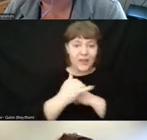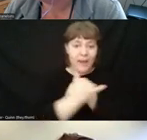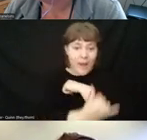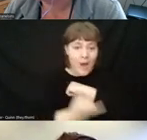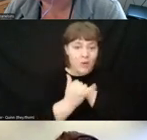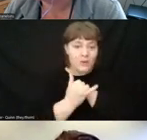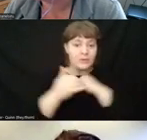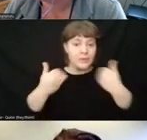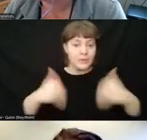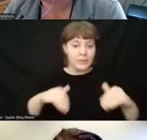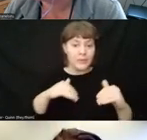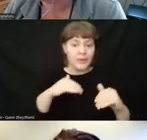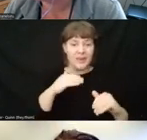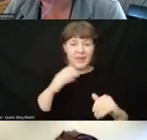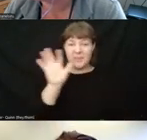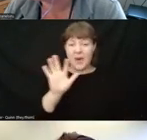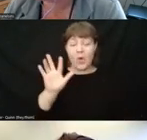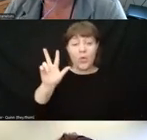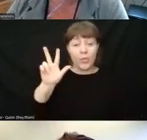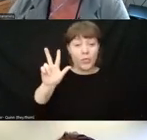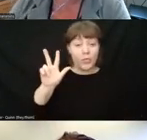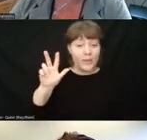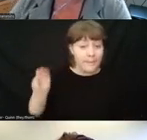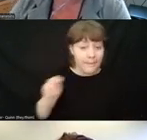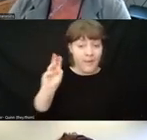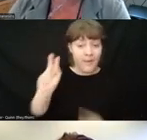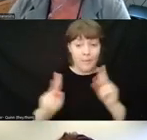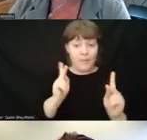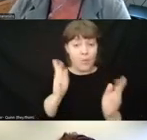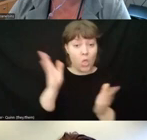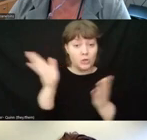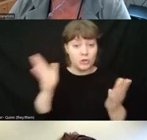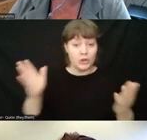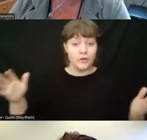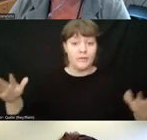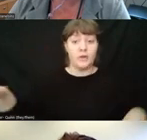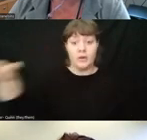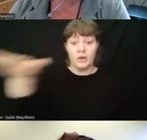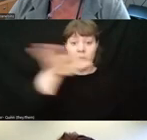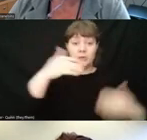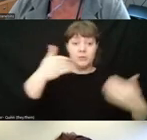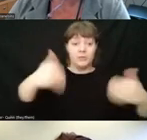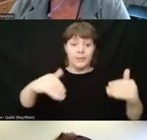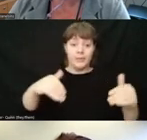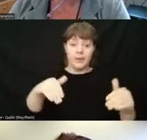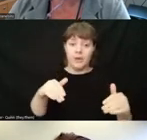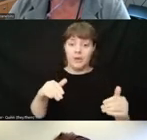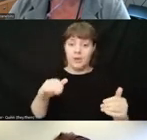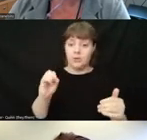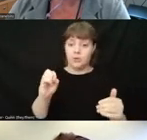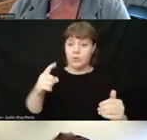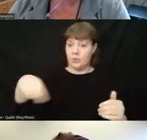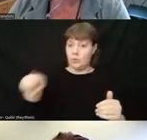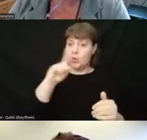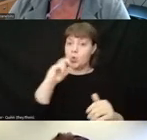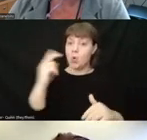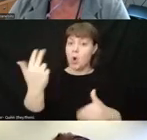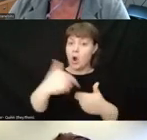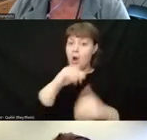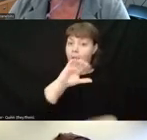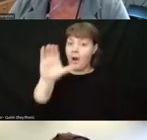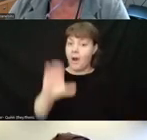is about 3 million people. So, all of you who are on today in our